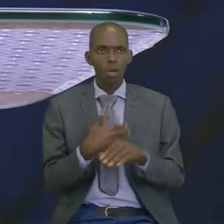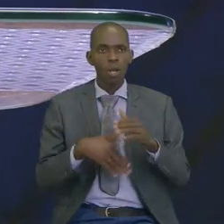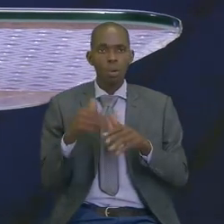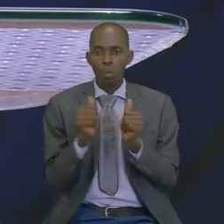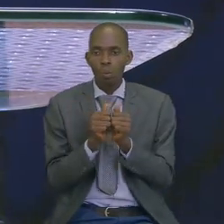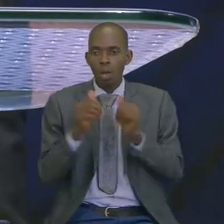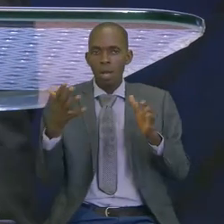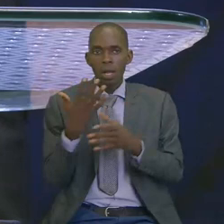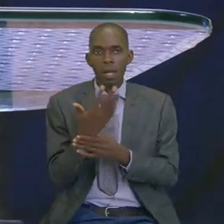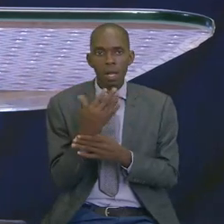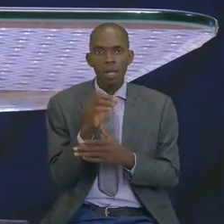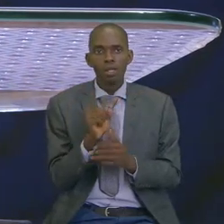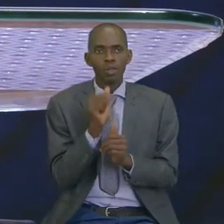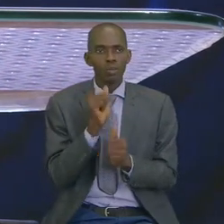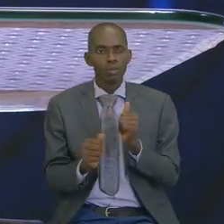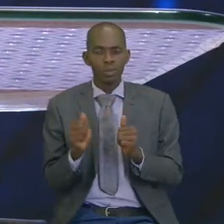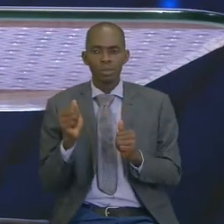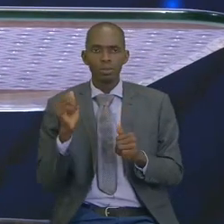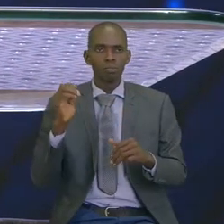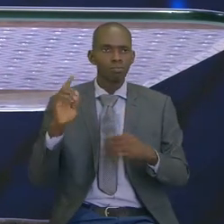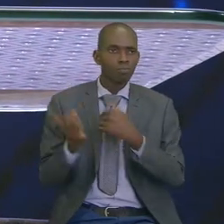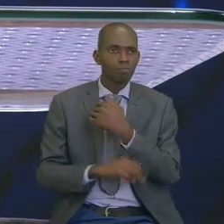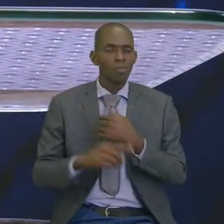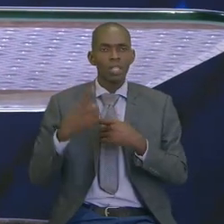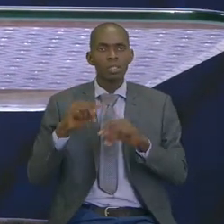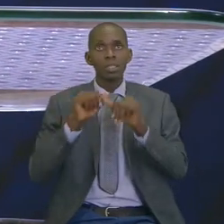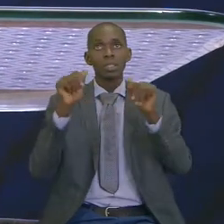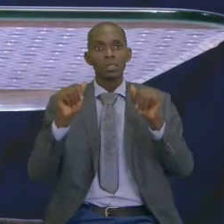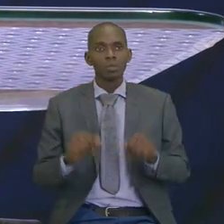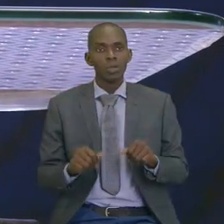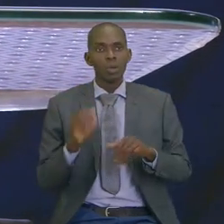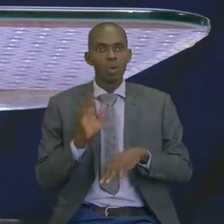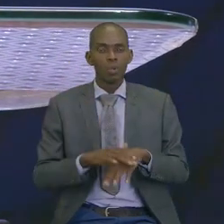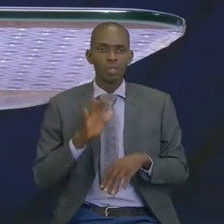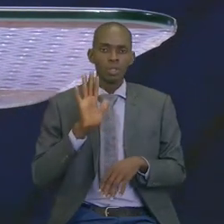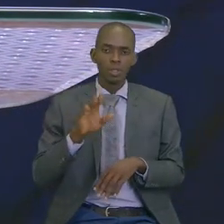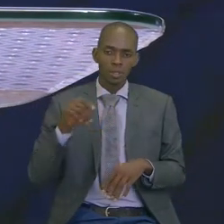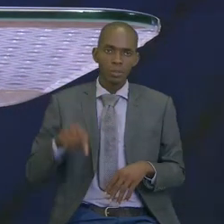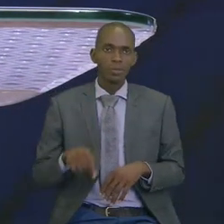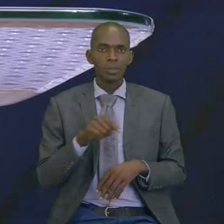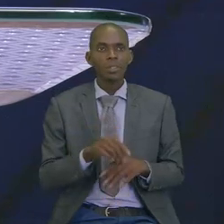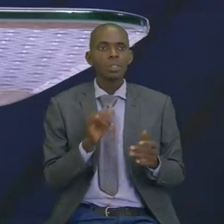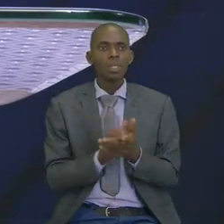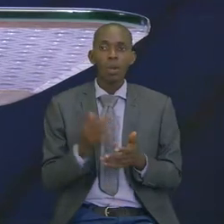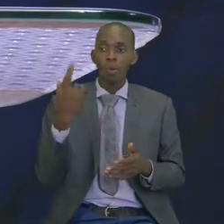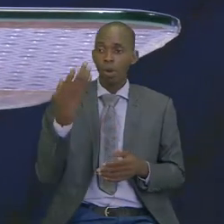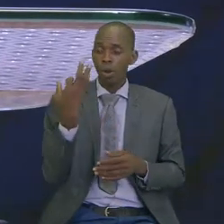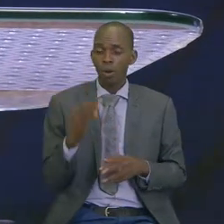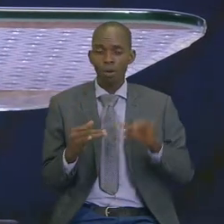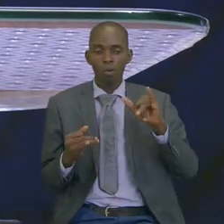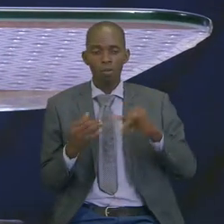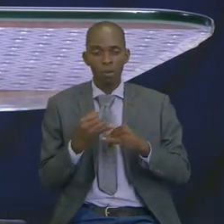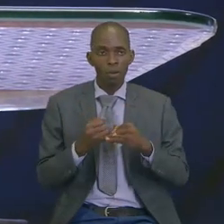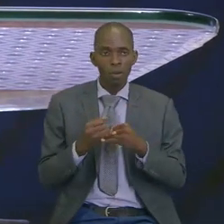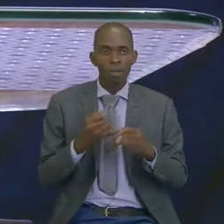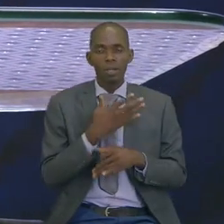hands, which smote the image upon his feet that were of iron and clay,